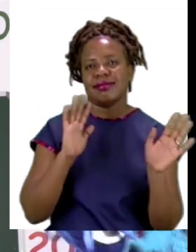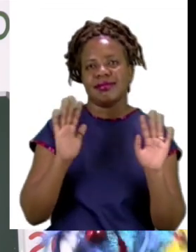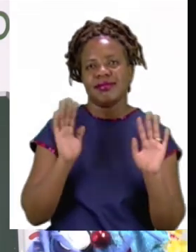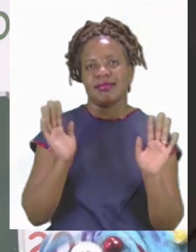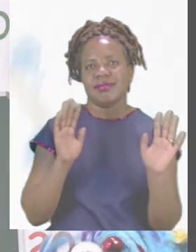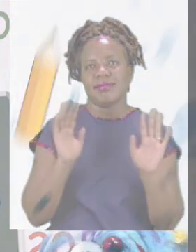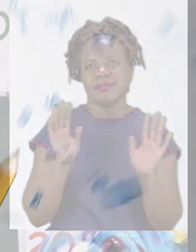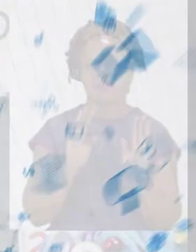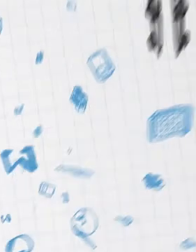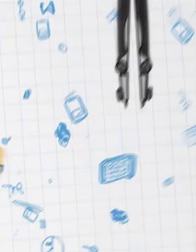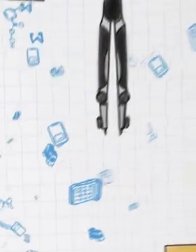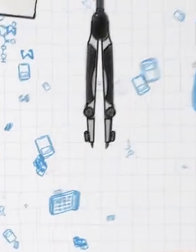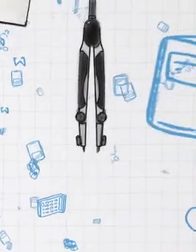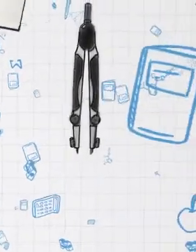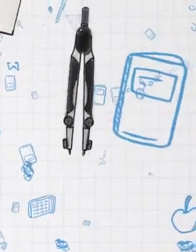goodbye!